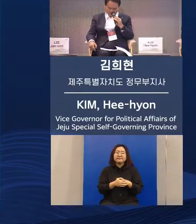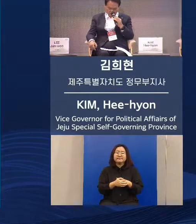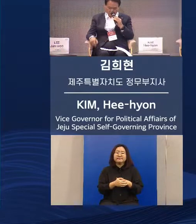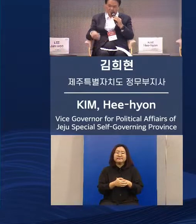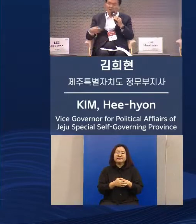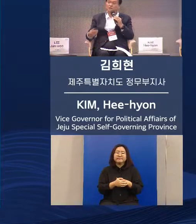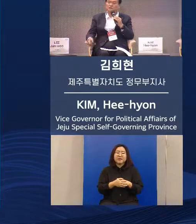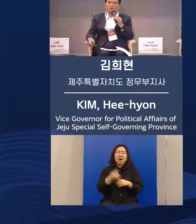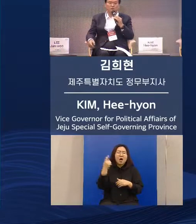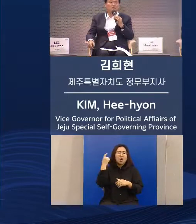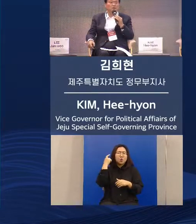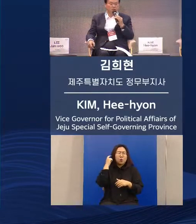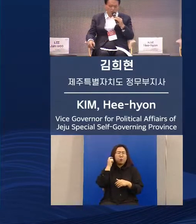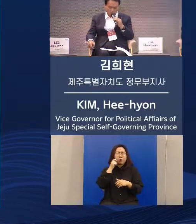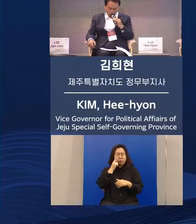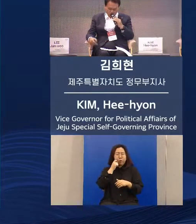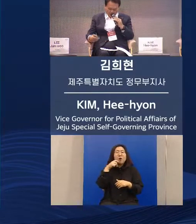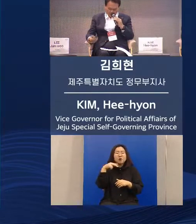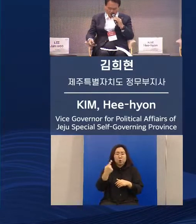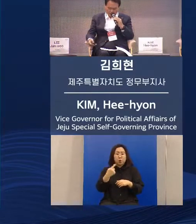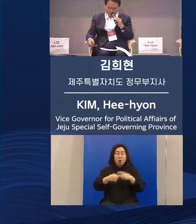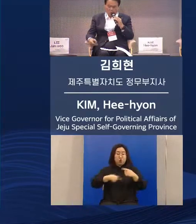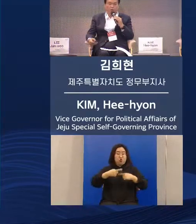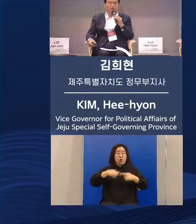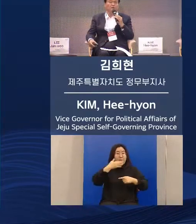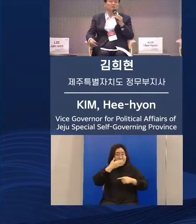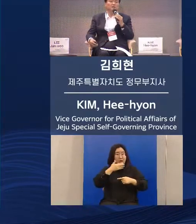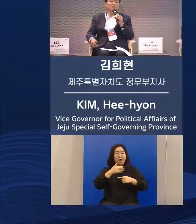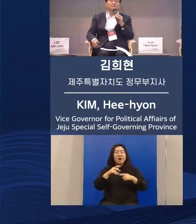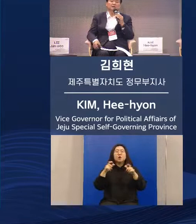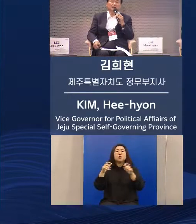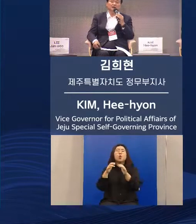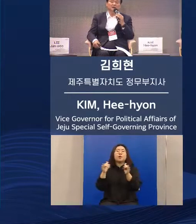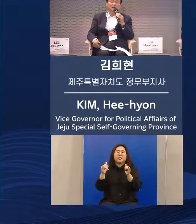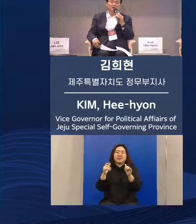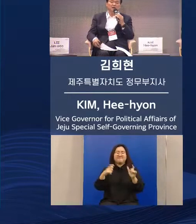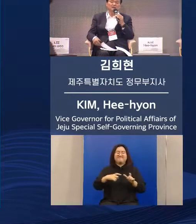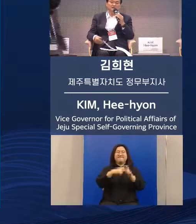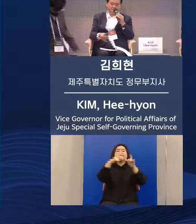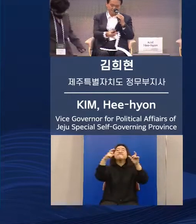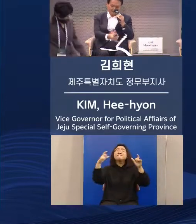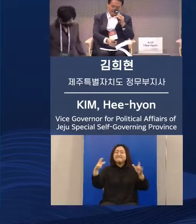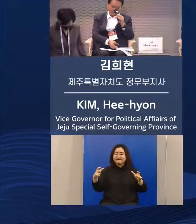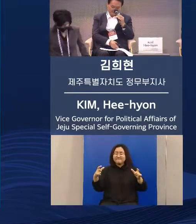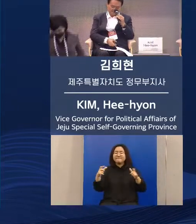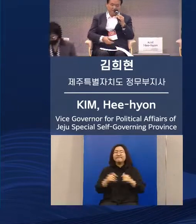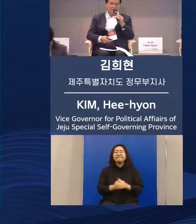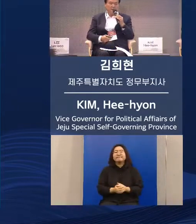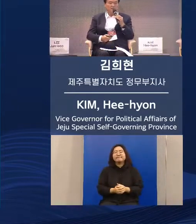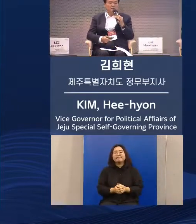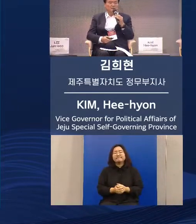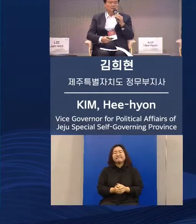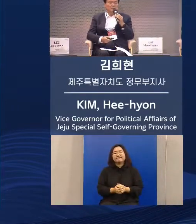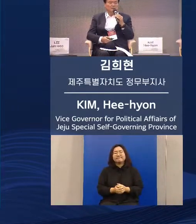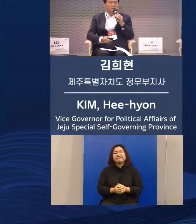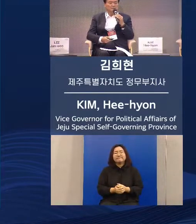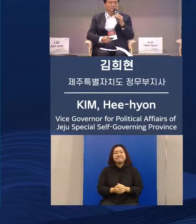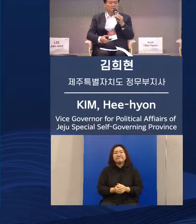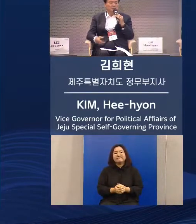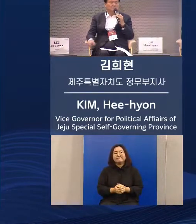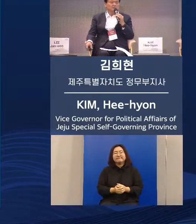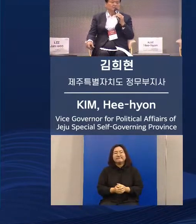covering citizens who can speak. However, there are some citizens who are not able to listen and